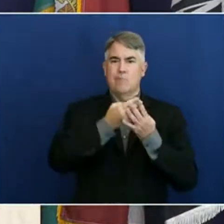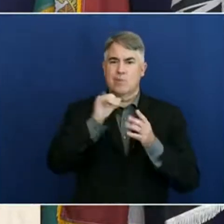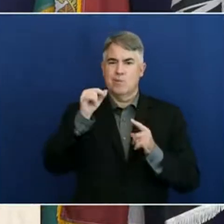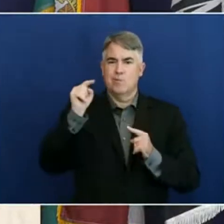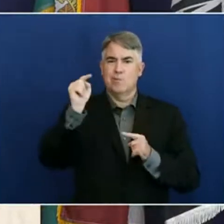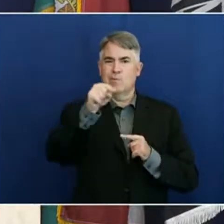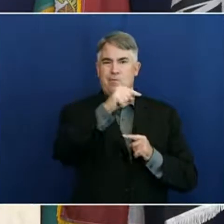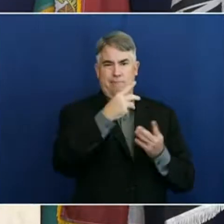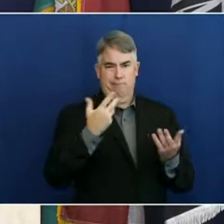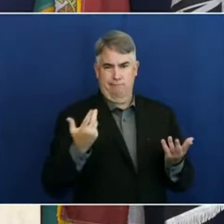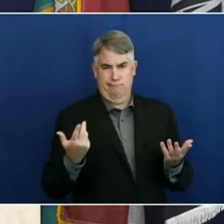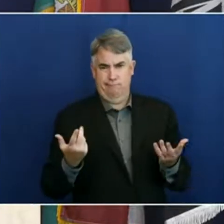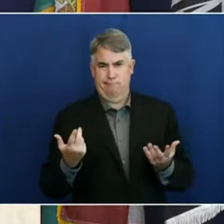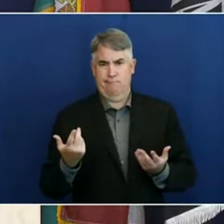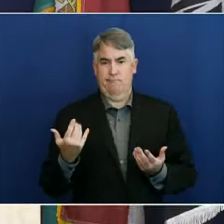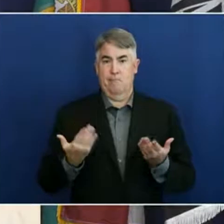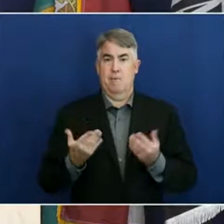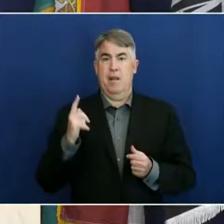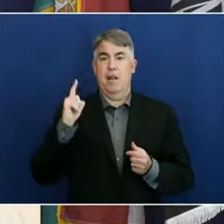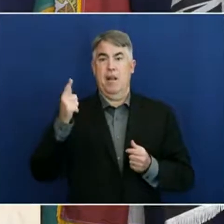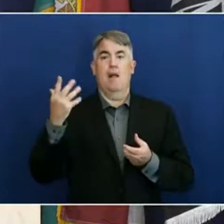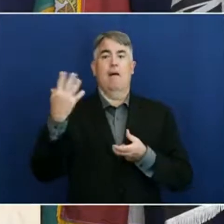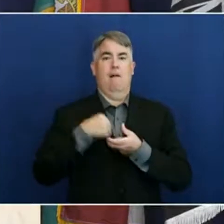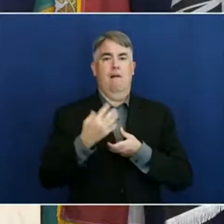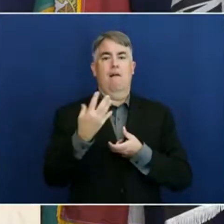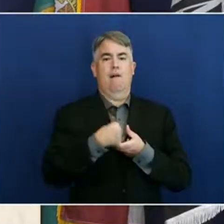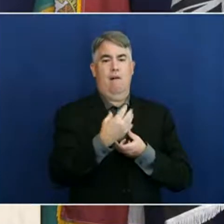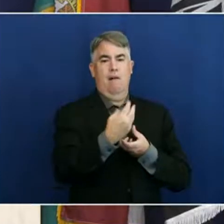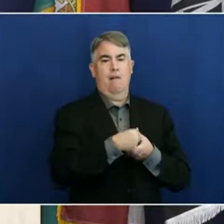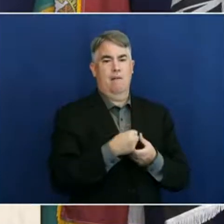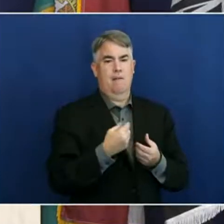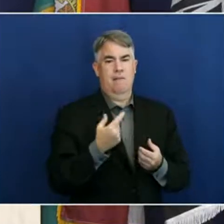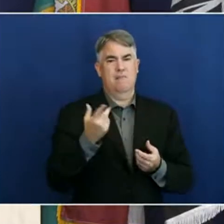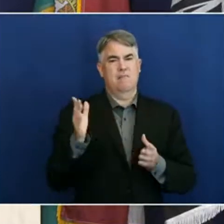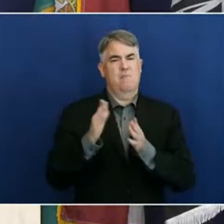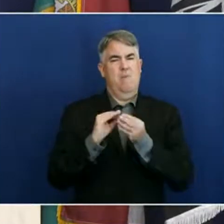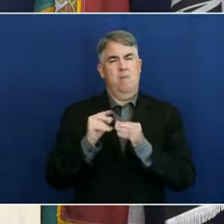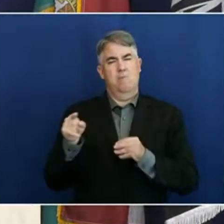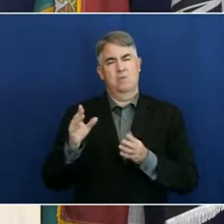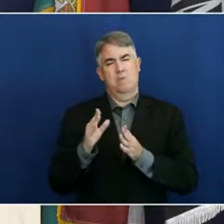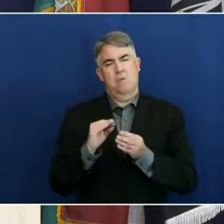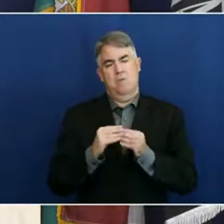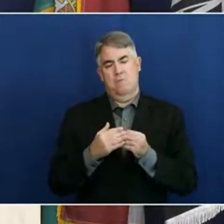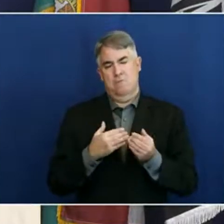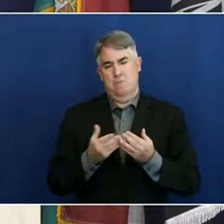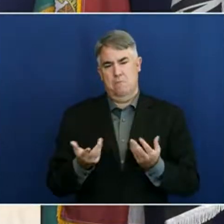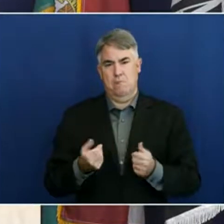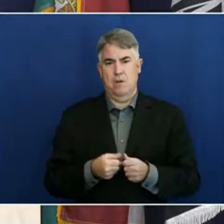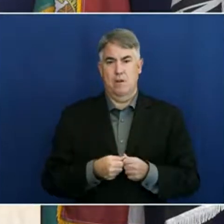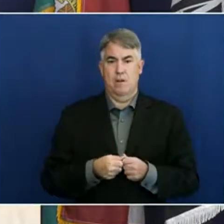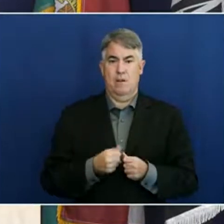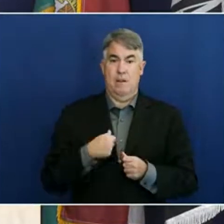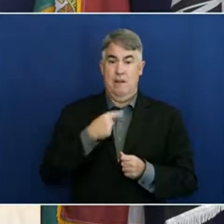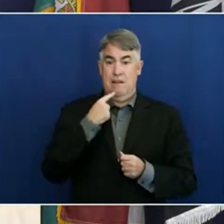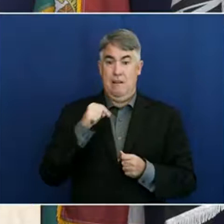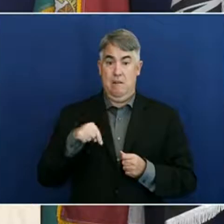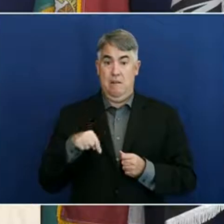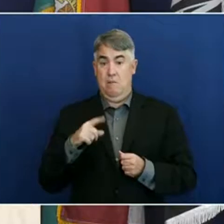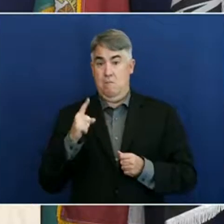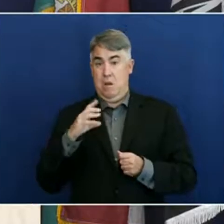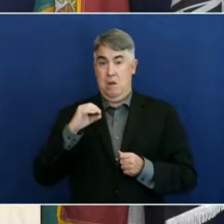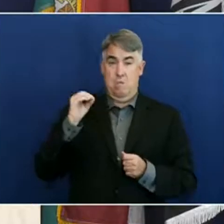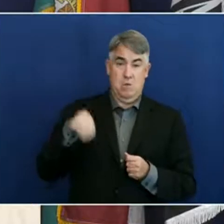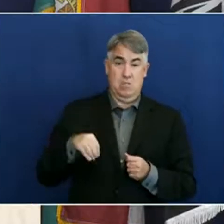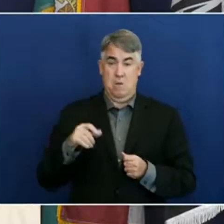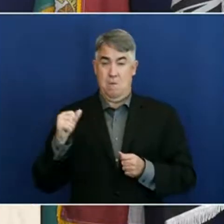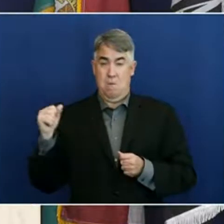move forward, but it's probably a relatively small number. So I can't tell you that this is absolutely every single dose that's been administered to a San Diego